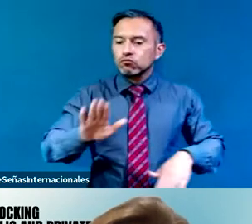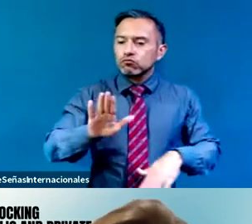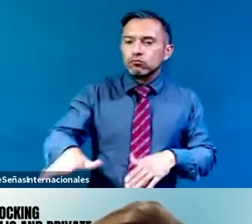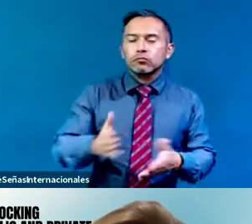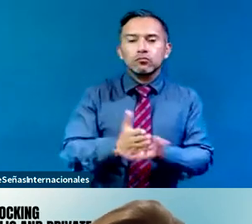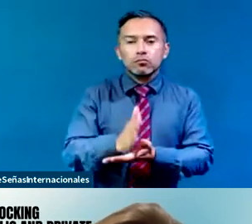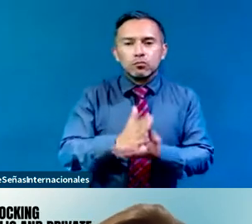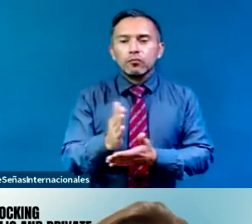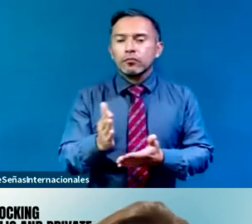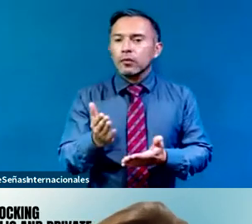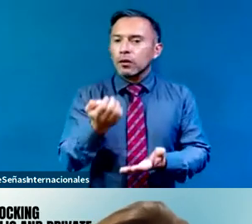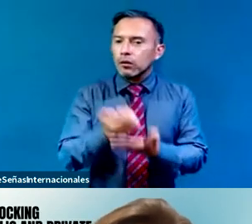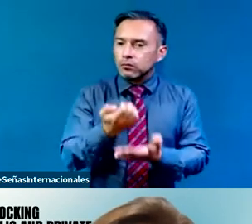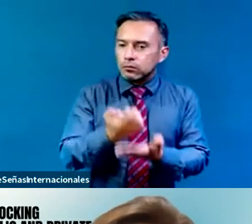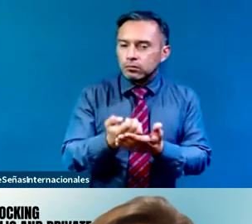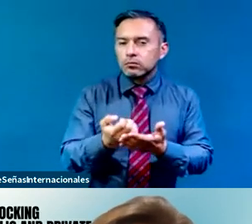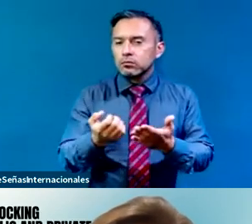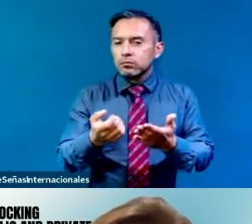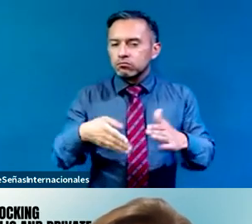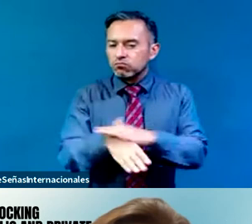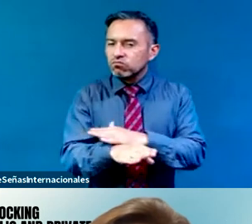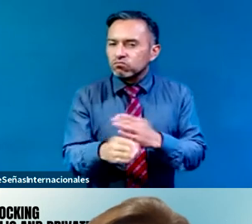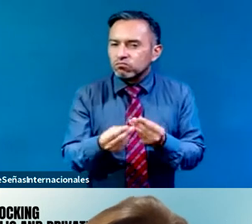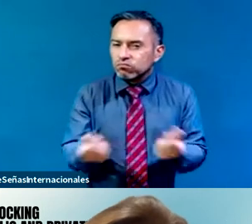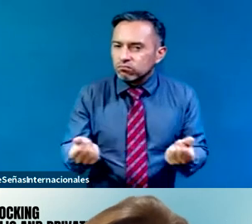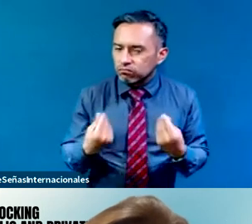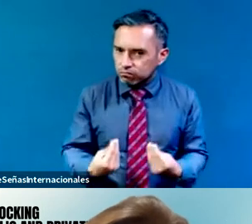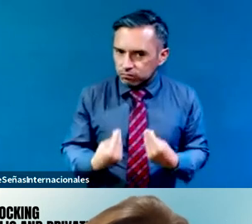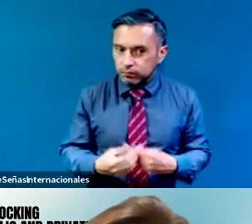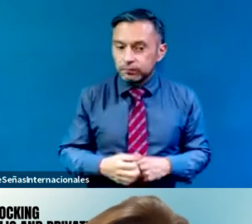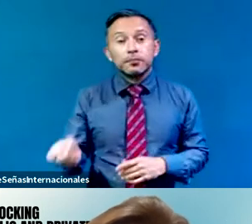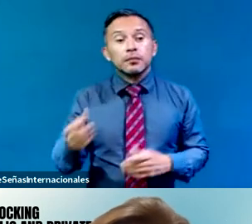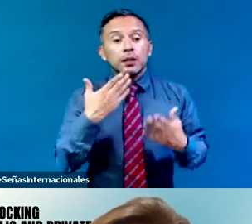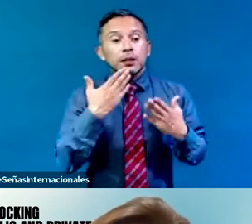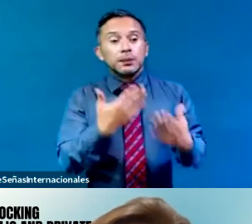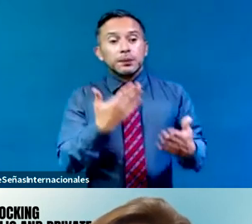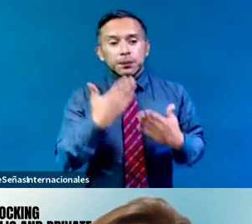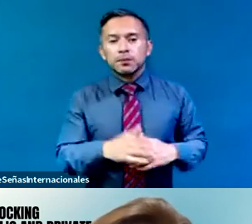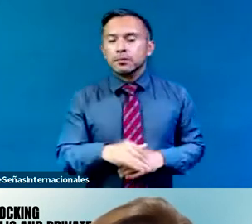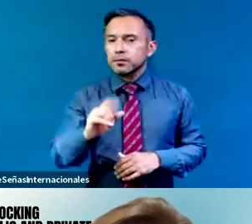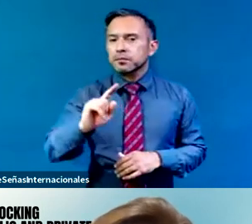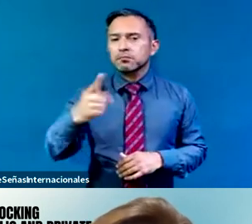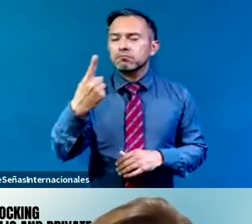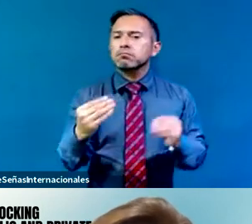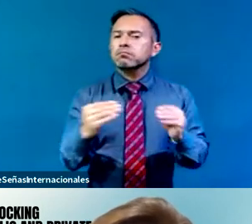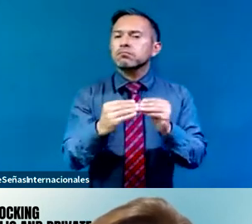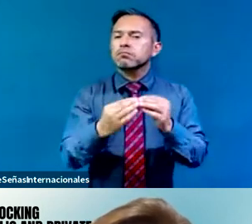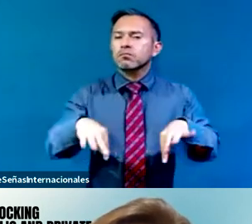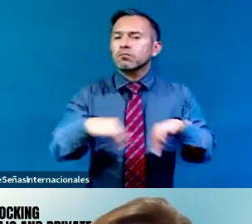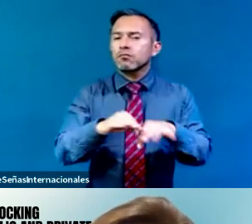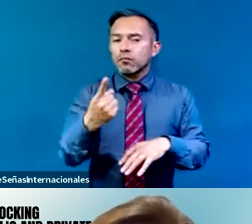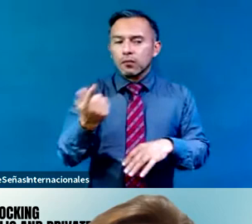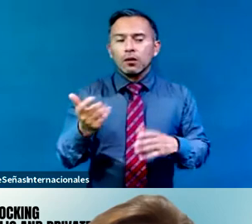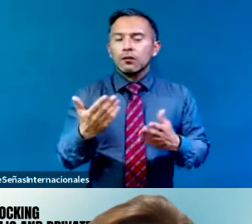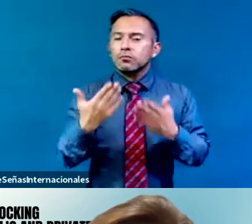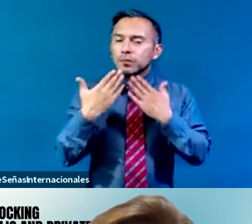Thank you very much. First and foremost, thank you so much for this opportunity to address the audience here. We